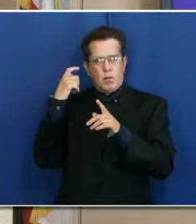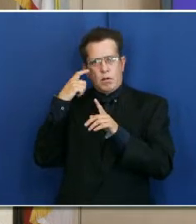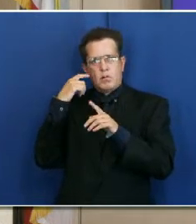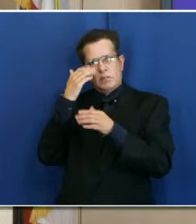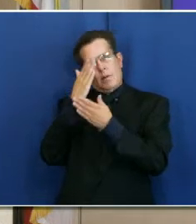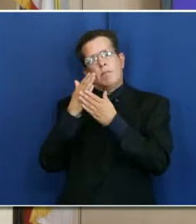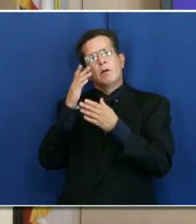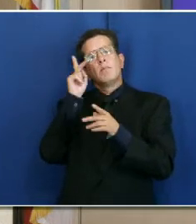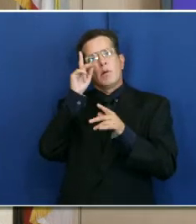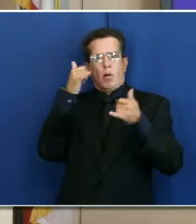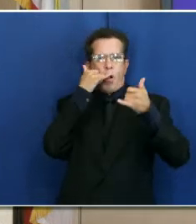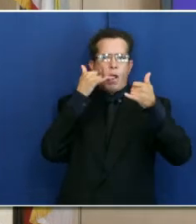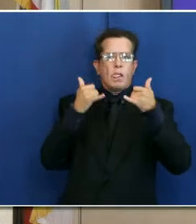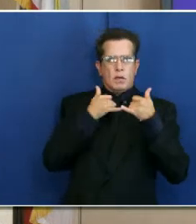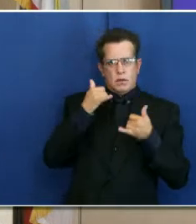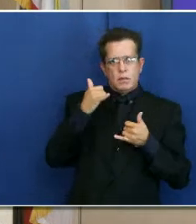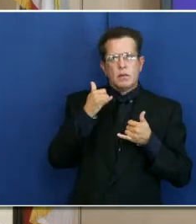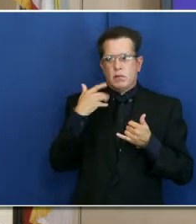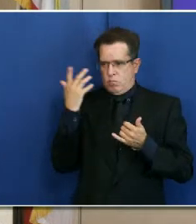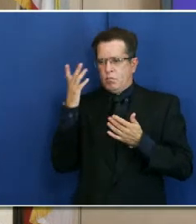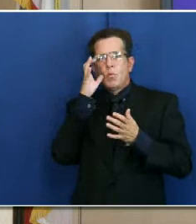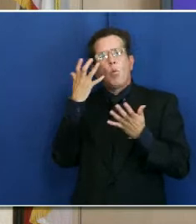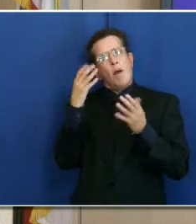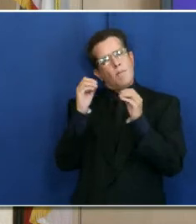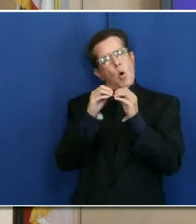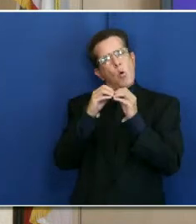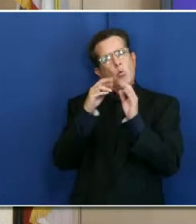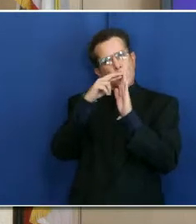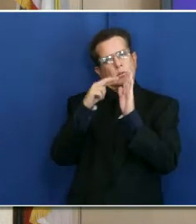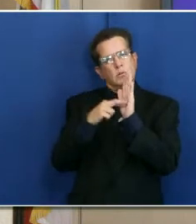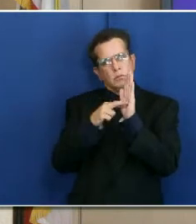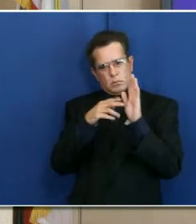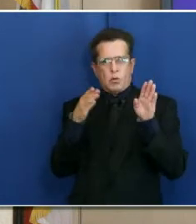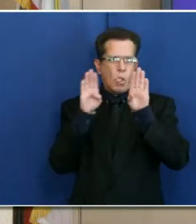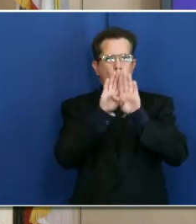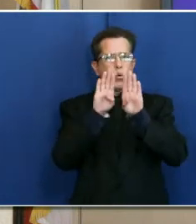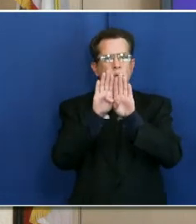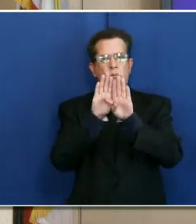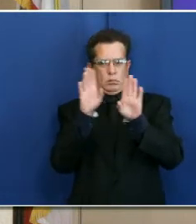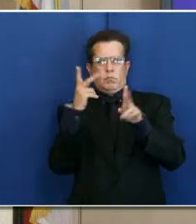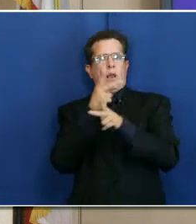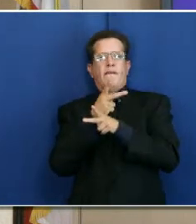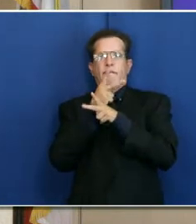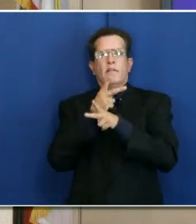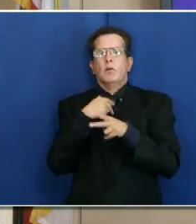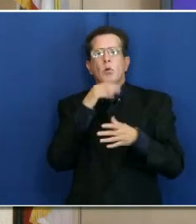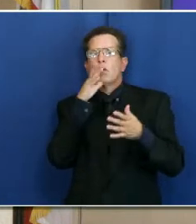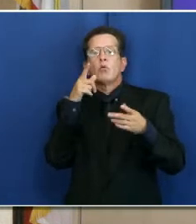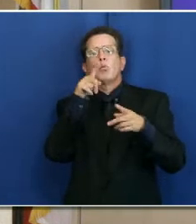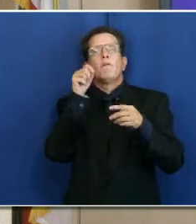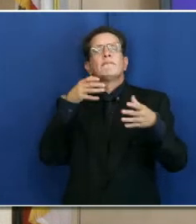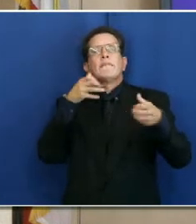some asking her to be more restrictive, saying that this is moving too fast. Okay, Dr. Wooten.